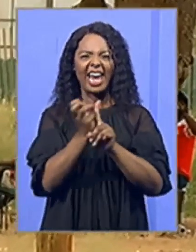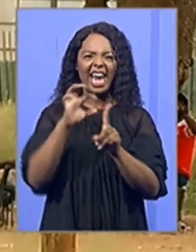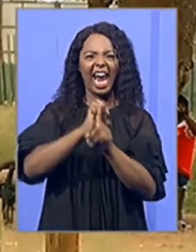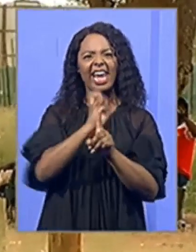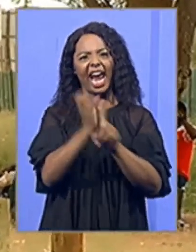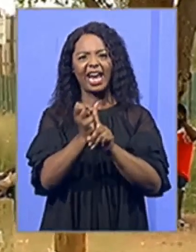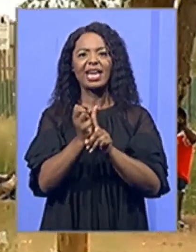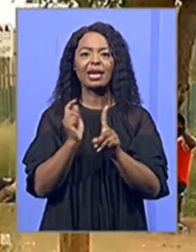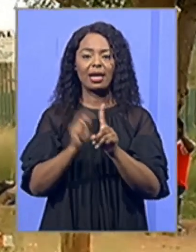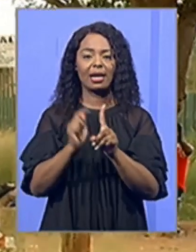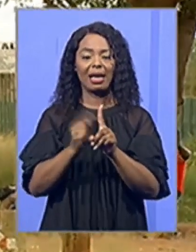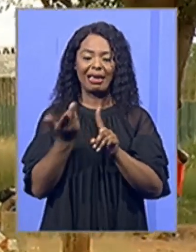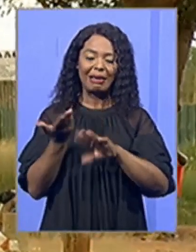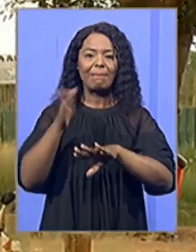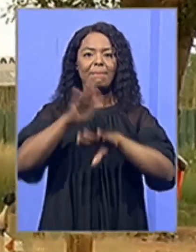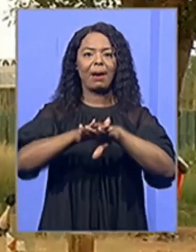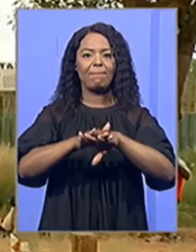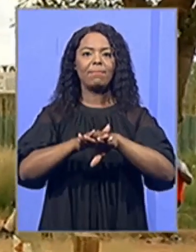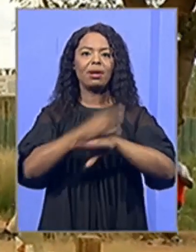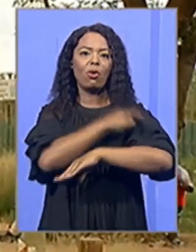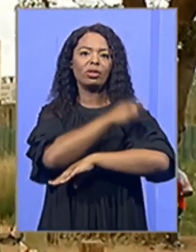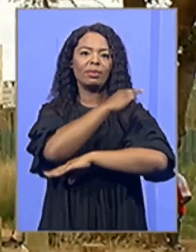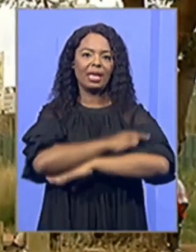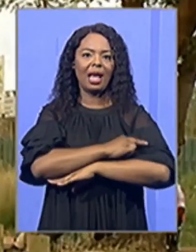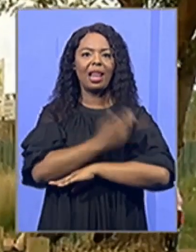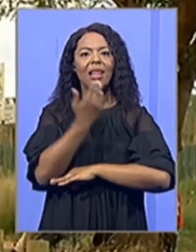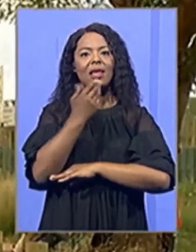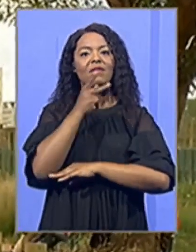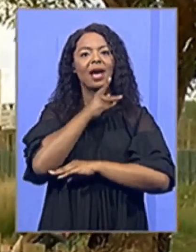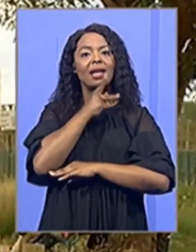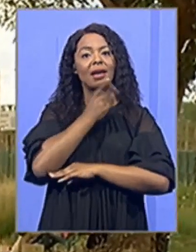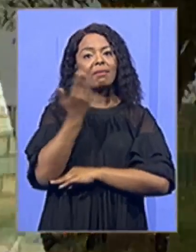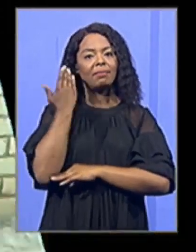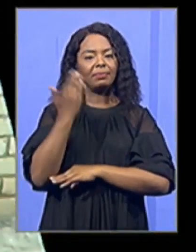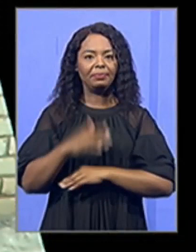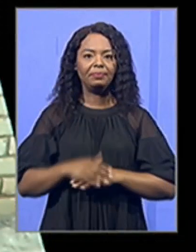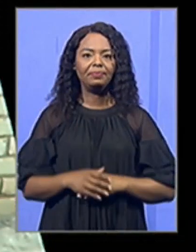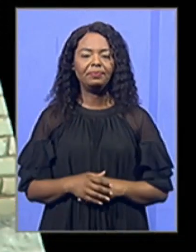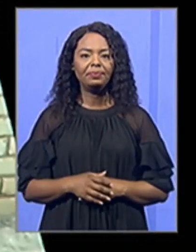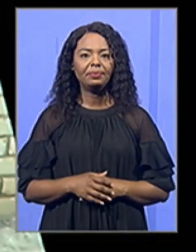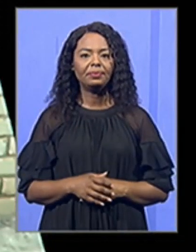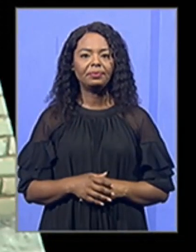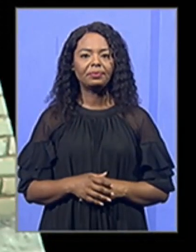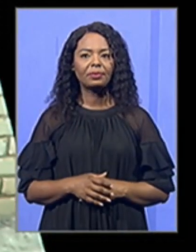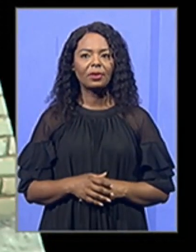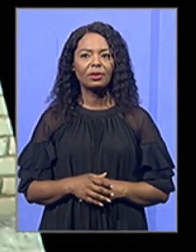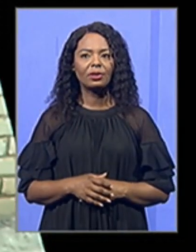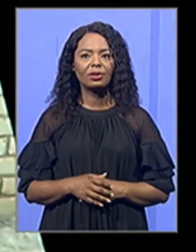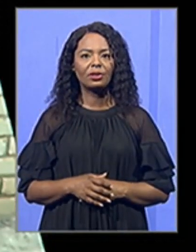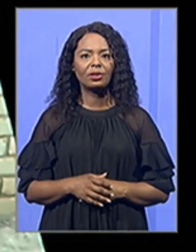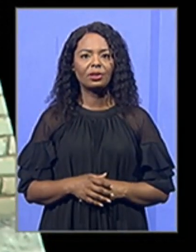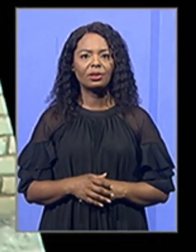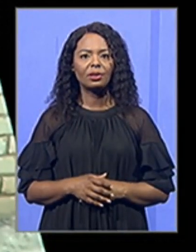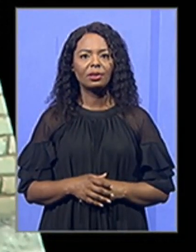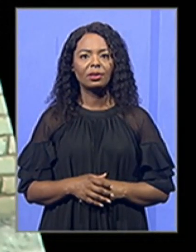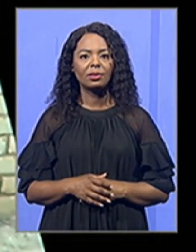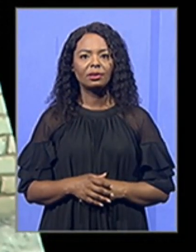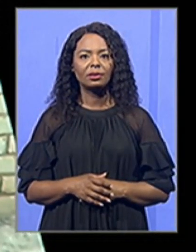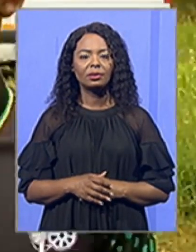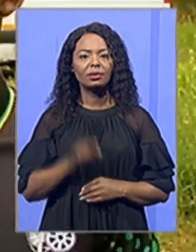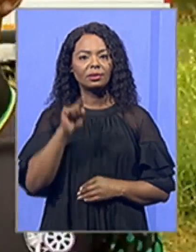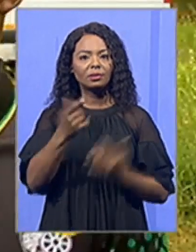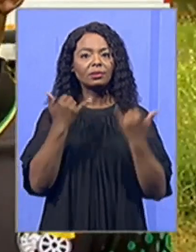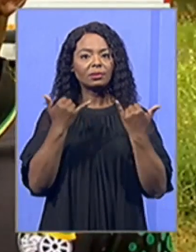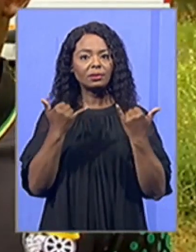o hlokahalletse sepetleleng sa Pietersburg ka Labohlano le fetileng. It has shattered us in a way that we are